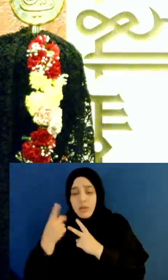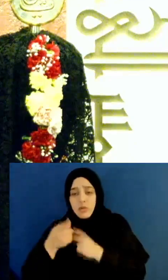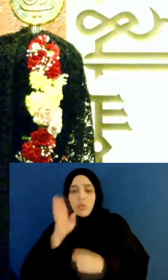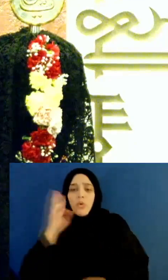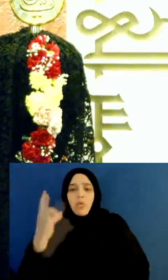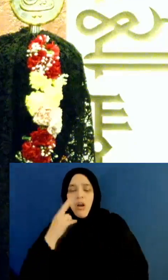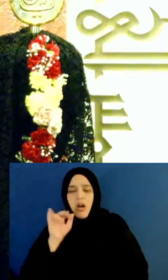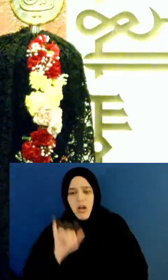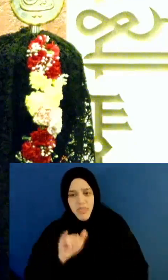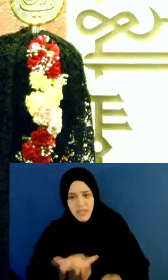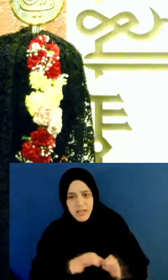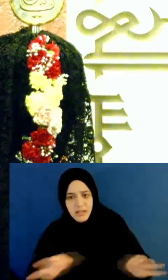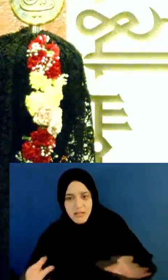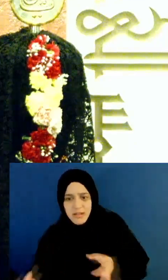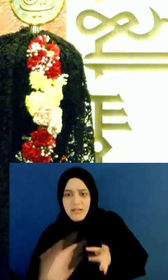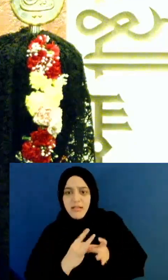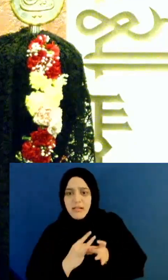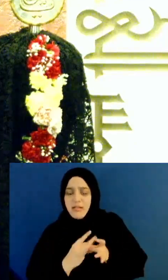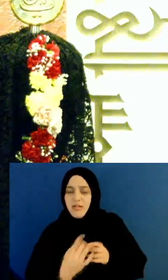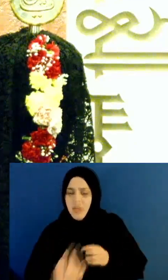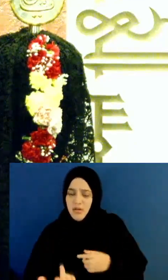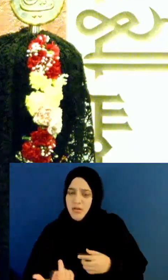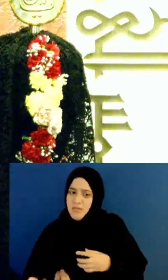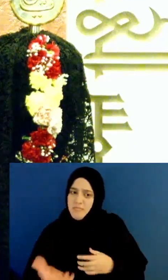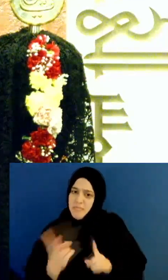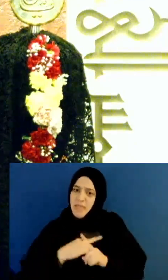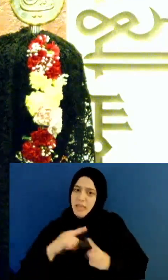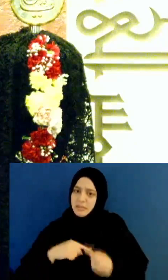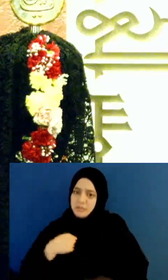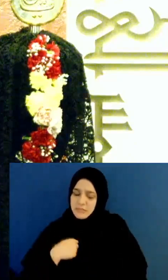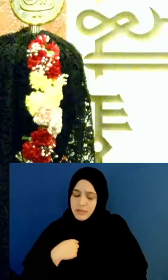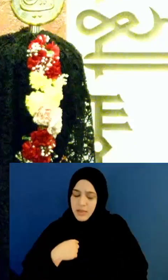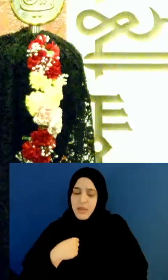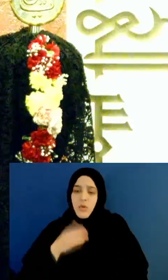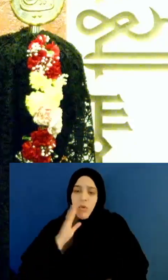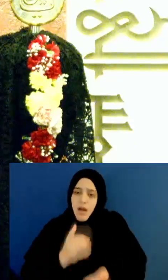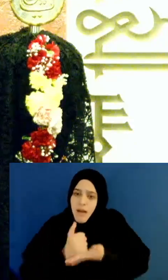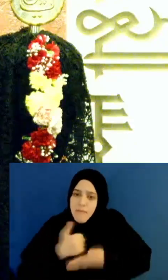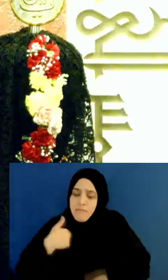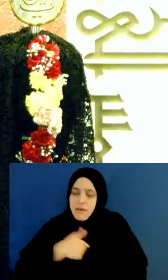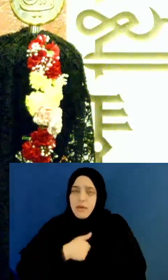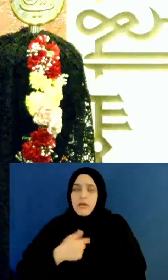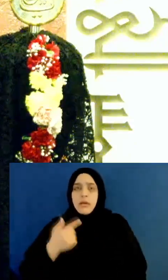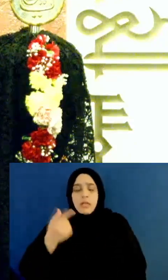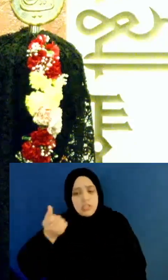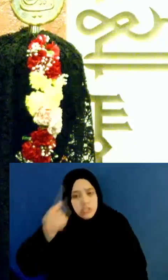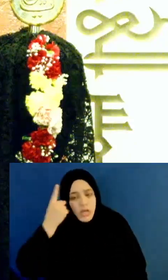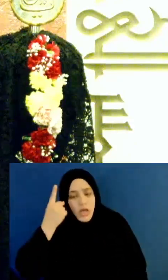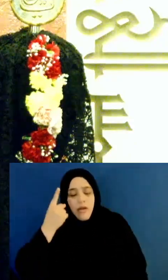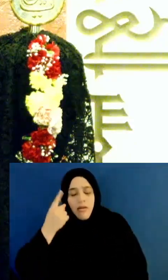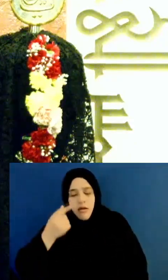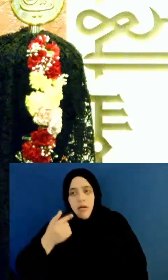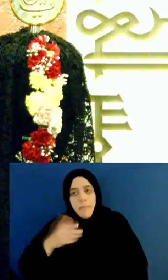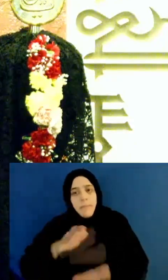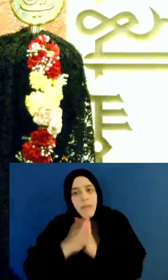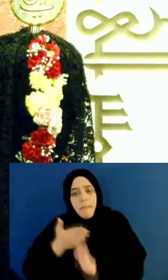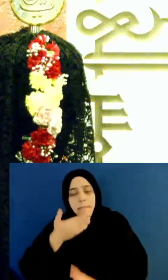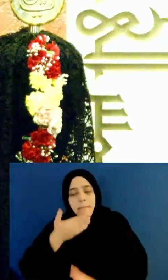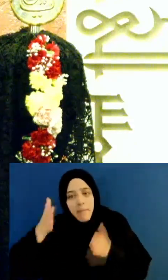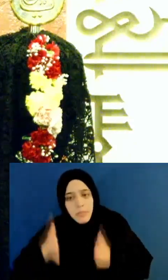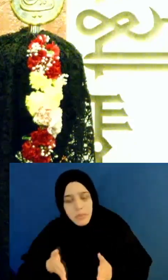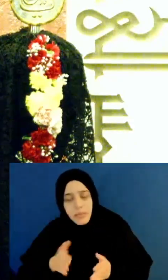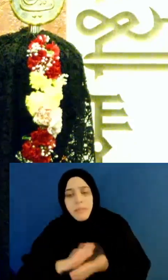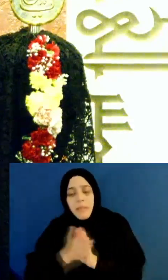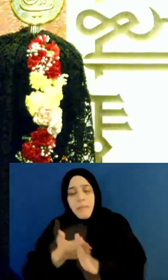help us to reform and to become better human beings and better lovers and followers of Ahlul Bayt as